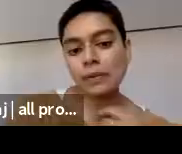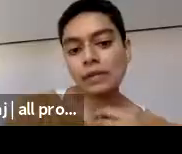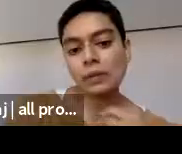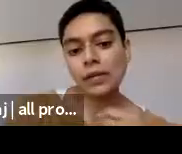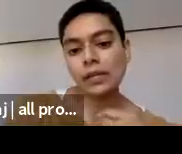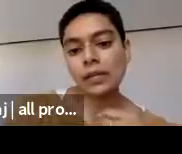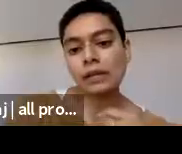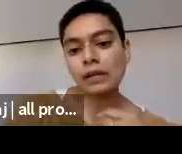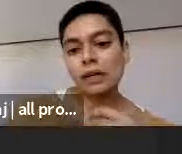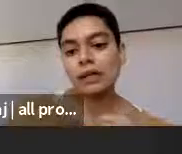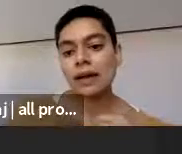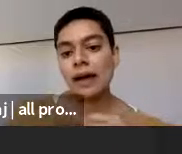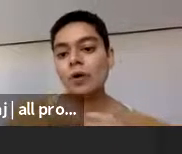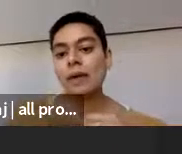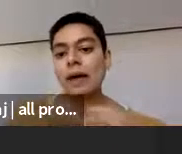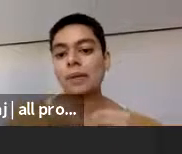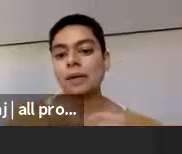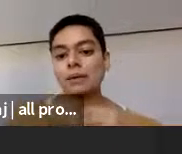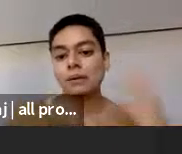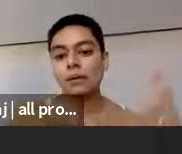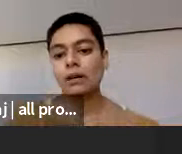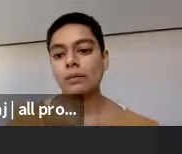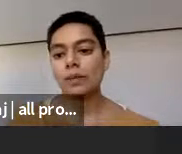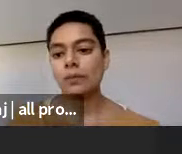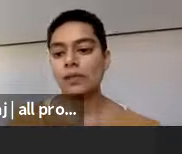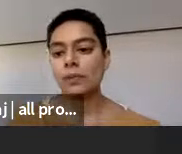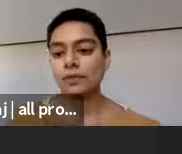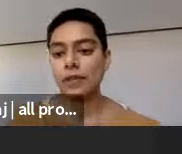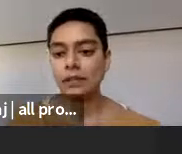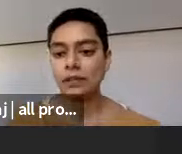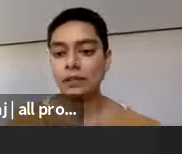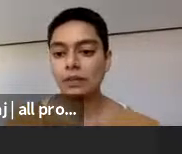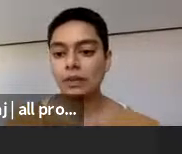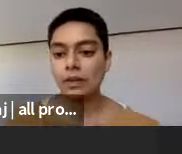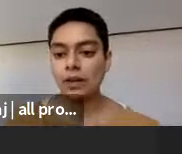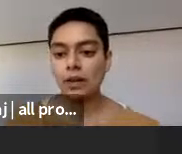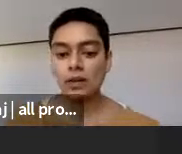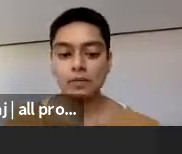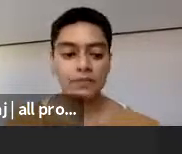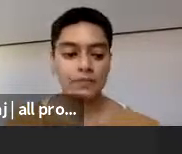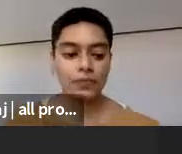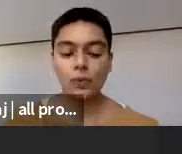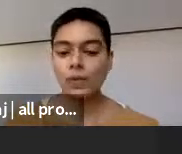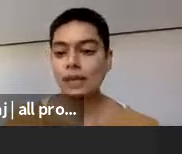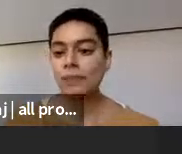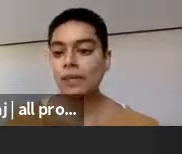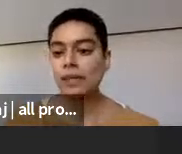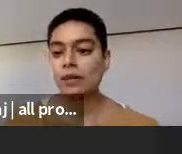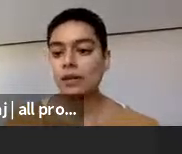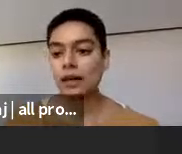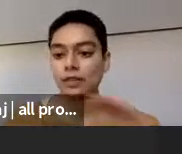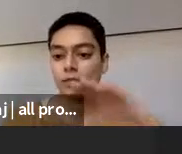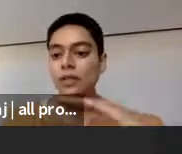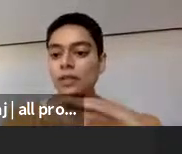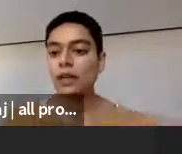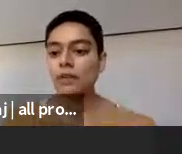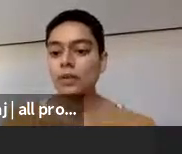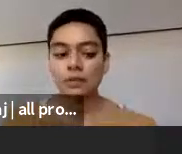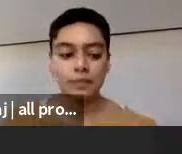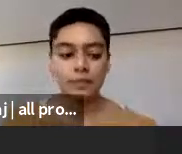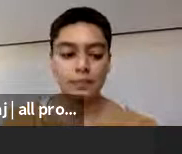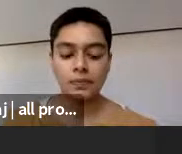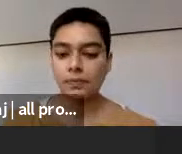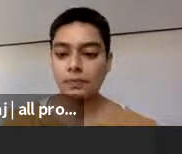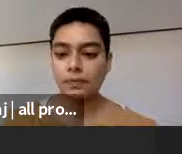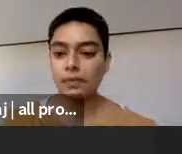very directly working on how mapping can really reflect what is happening at the community